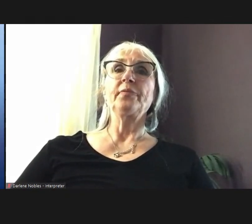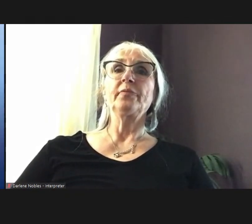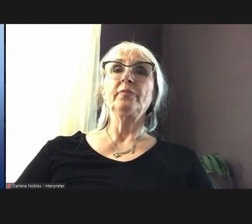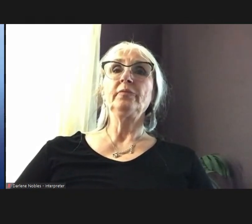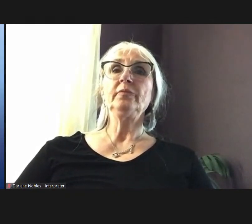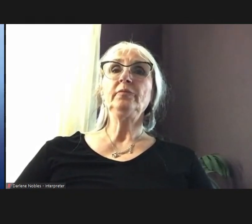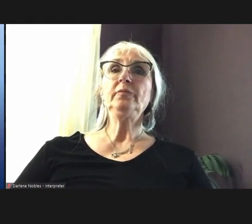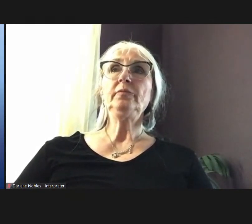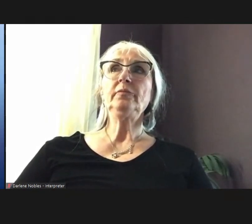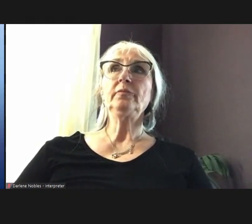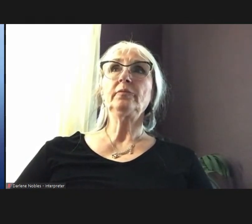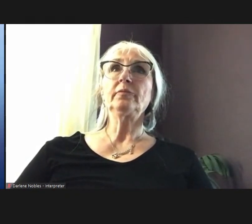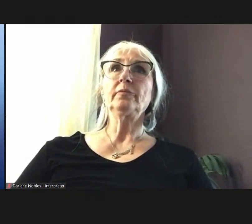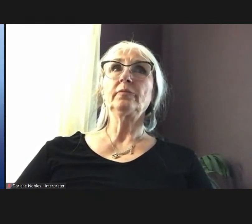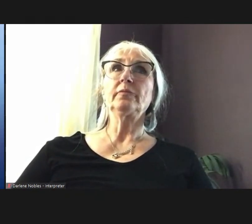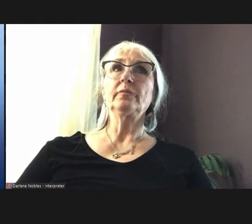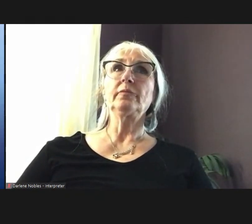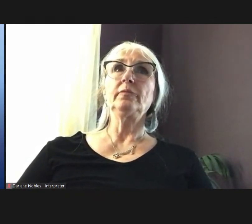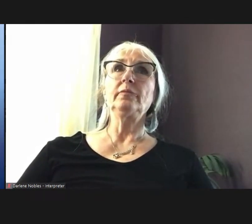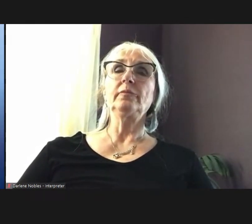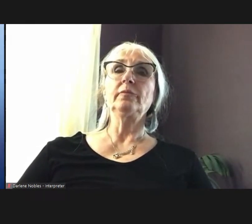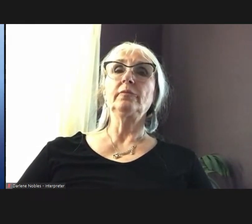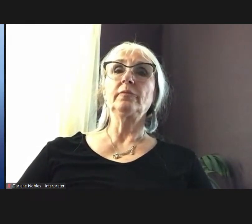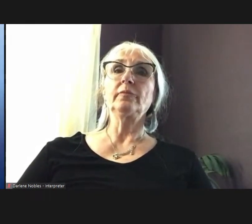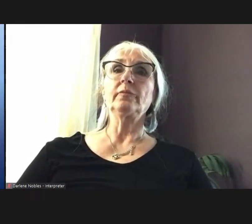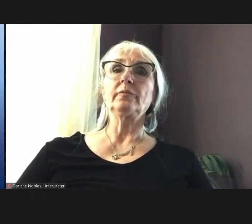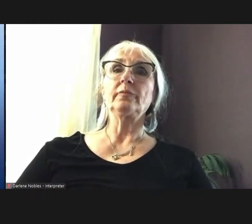Sorry, one moment, y'all. Okay.